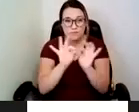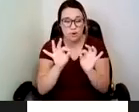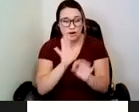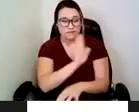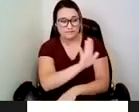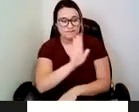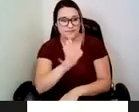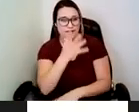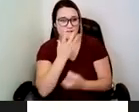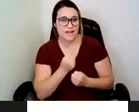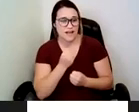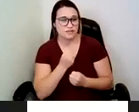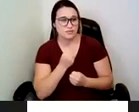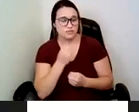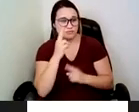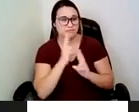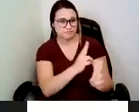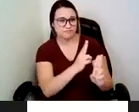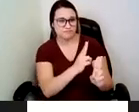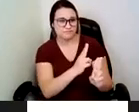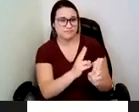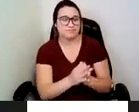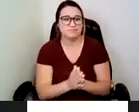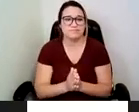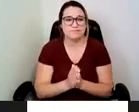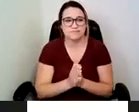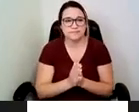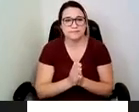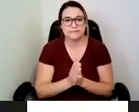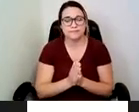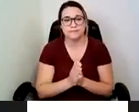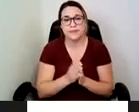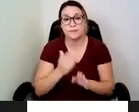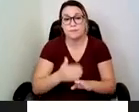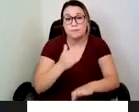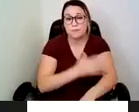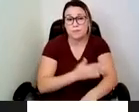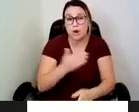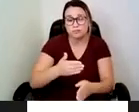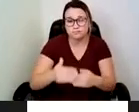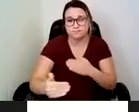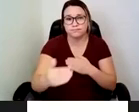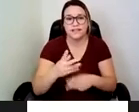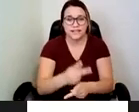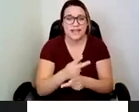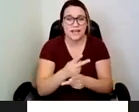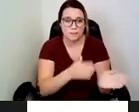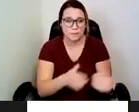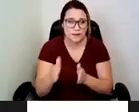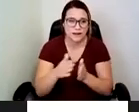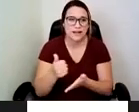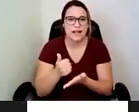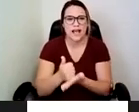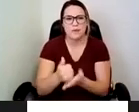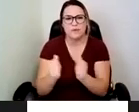care, promote advanced care planning, help with communication challenges, and